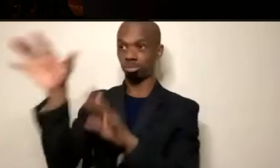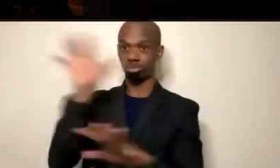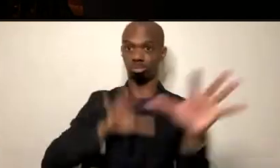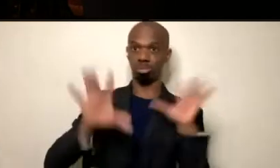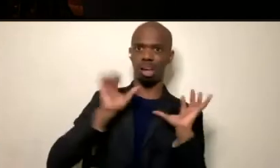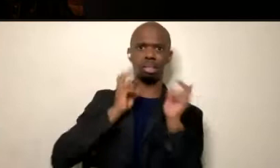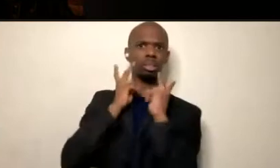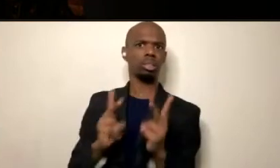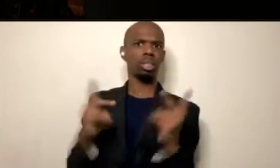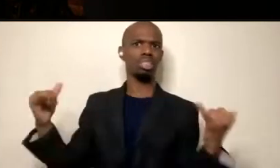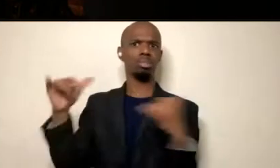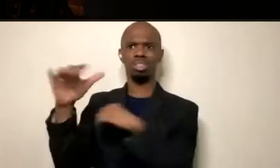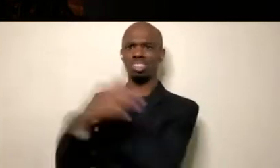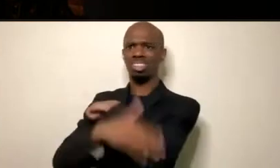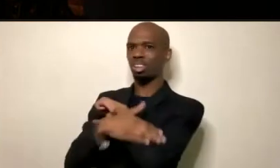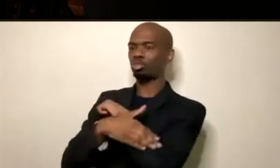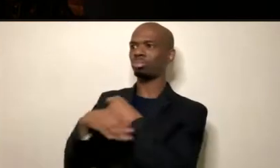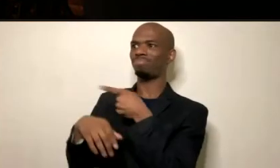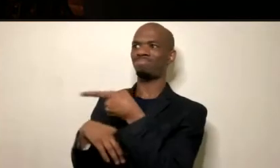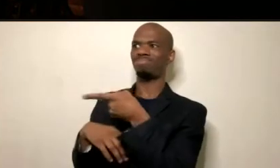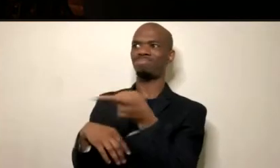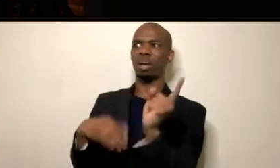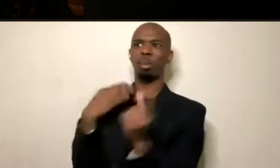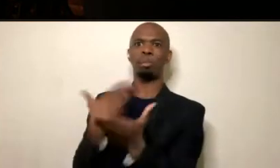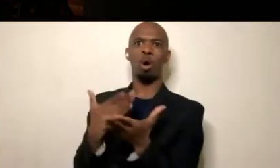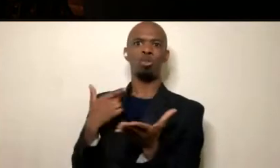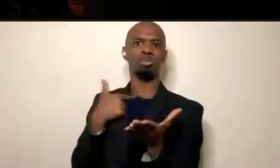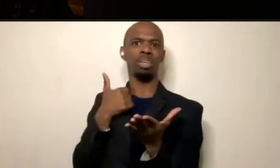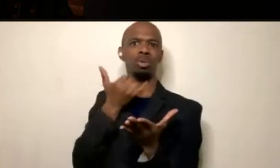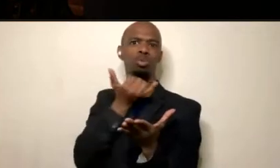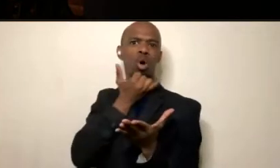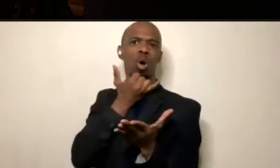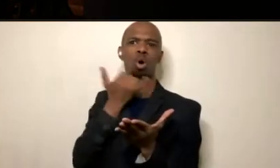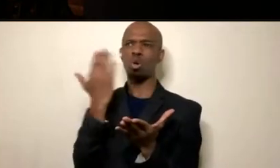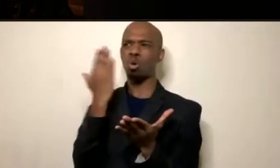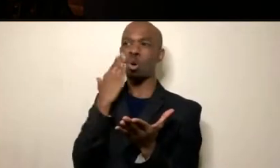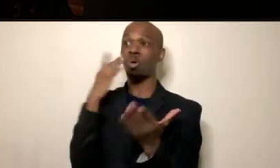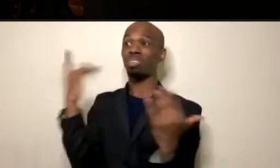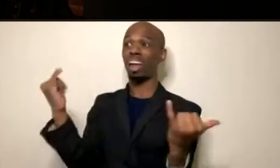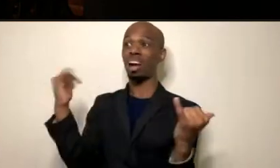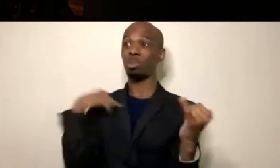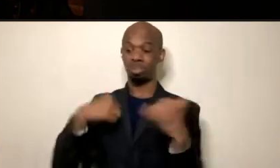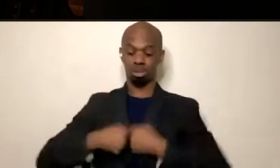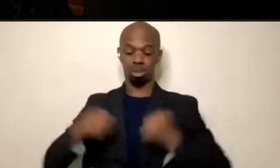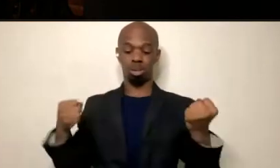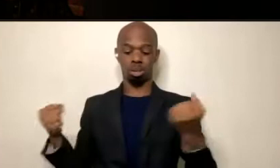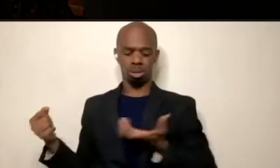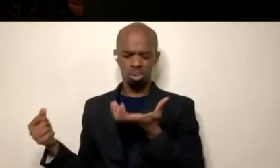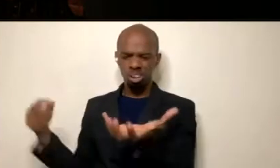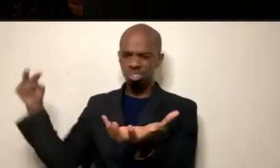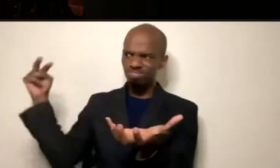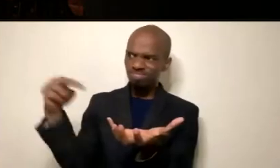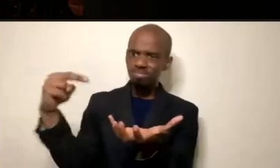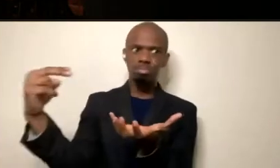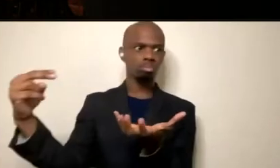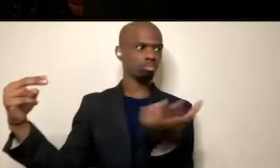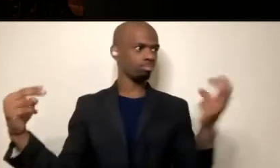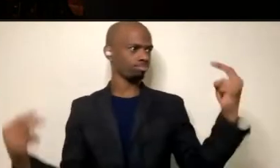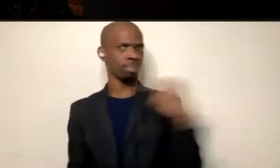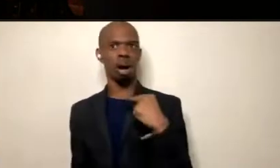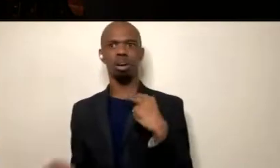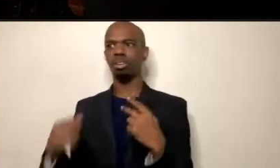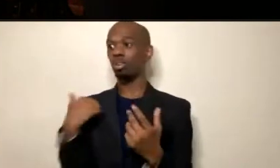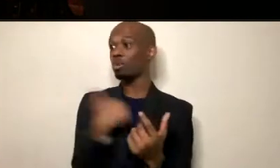was opened up that we're not so perfect, and we're not so happy, and we're not this real democracy,